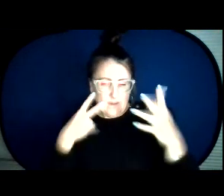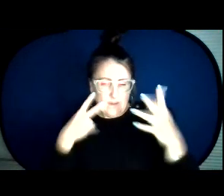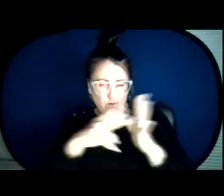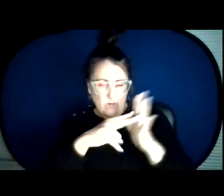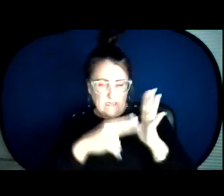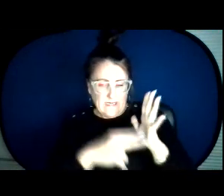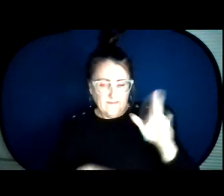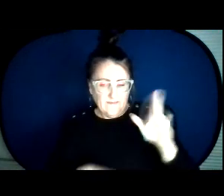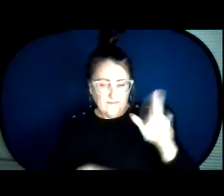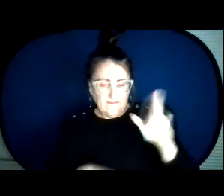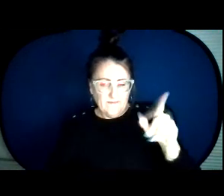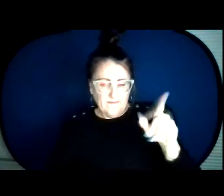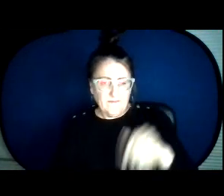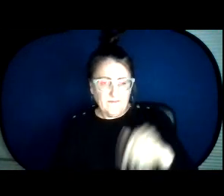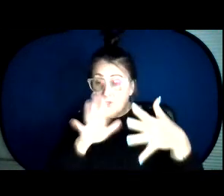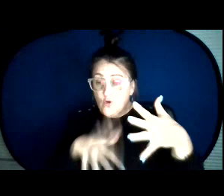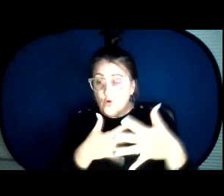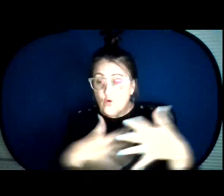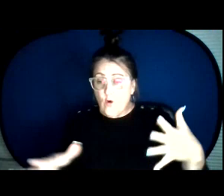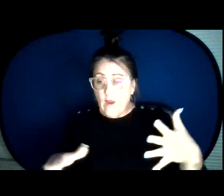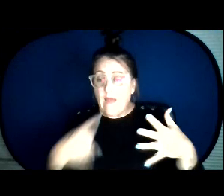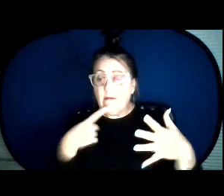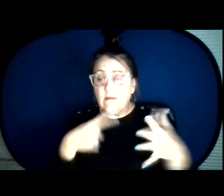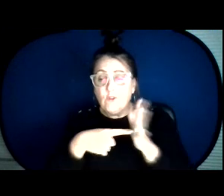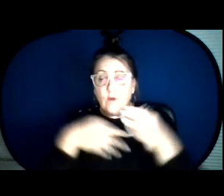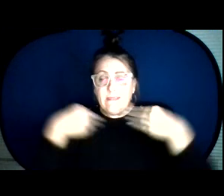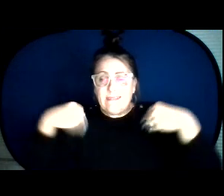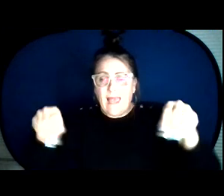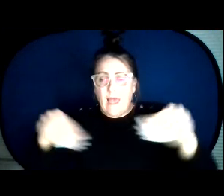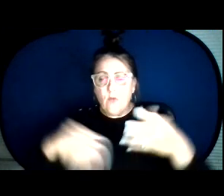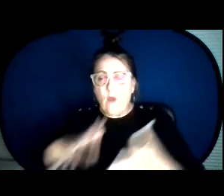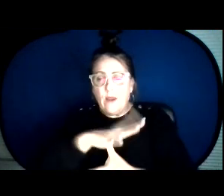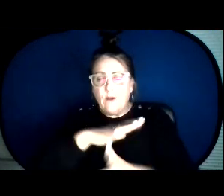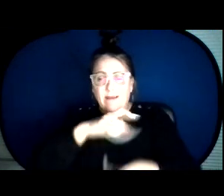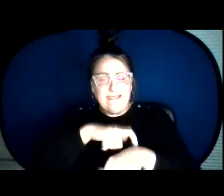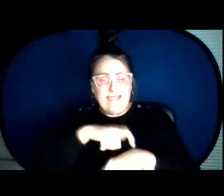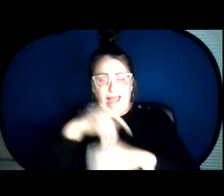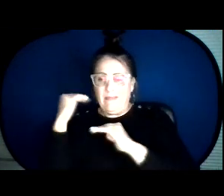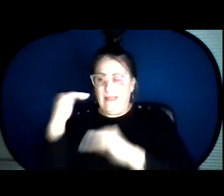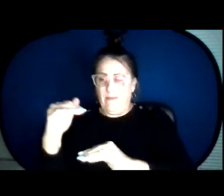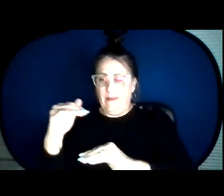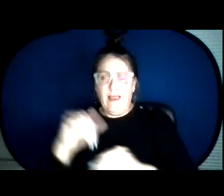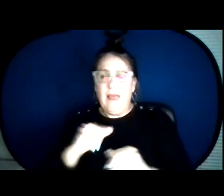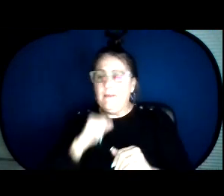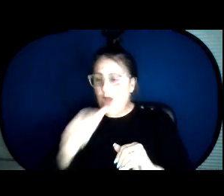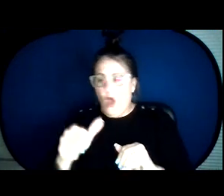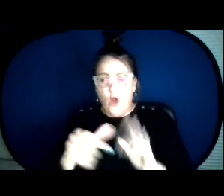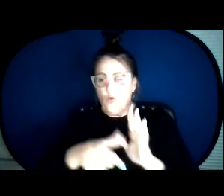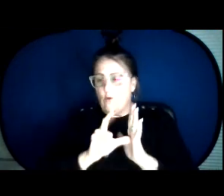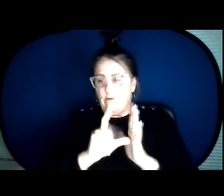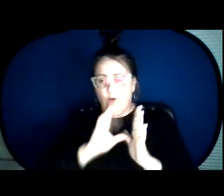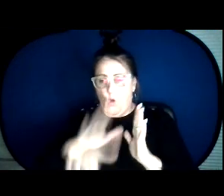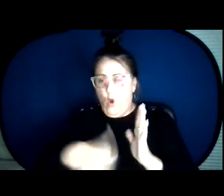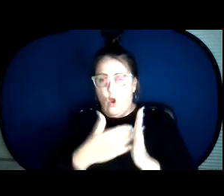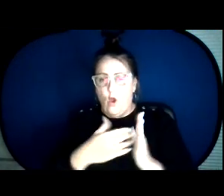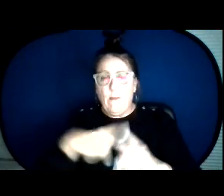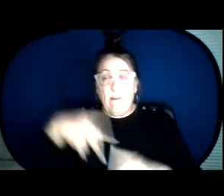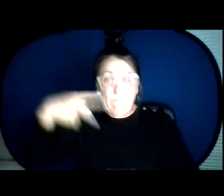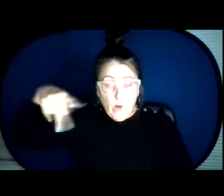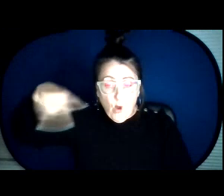This graphic illustrates the sales priorities for each city. Due to time constraints, I won't go over each priority, but I would like to focus on the purple shaded